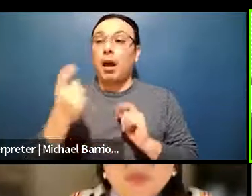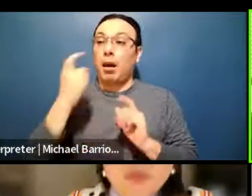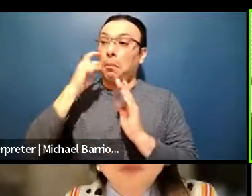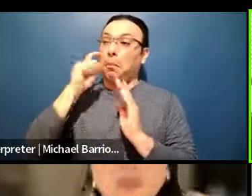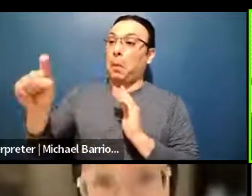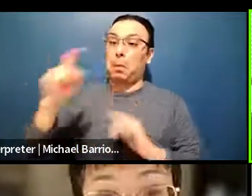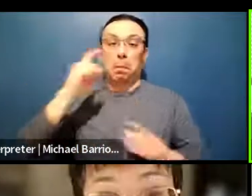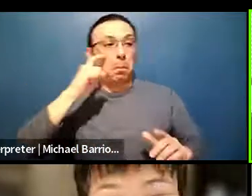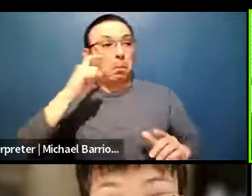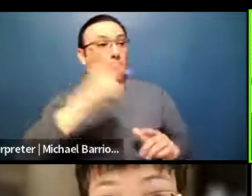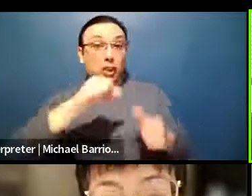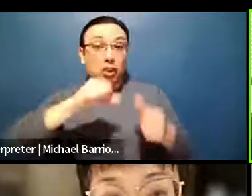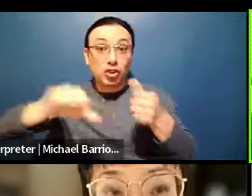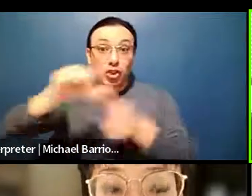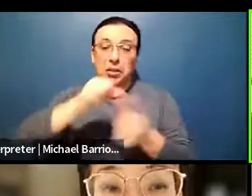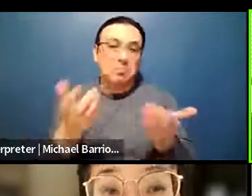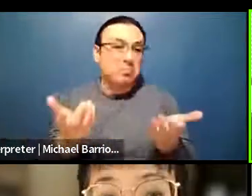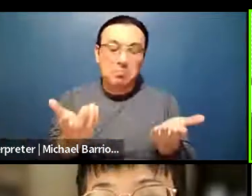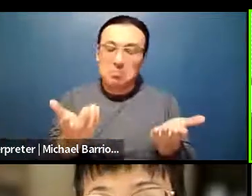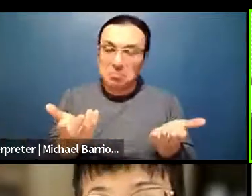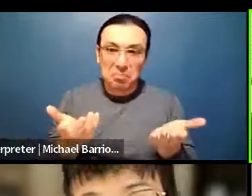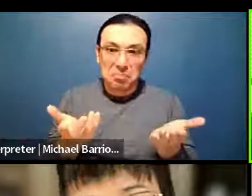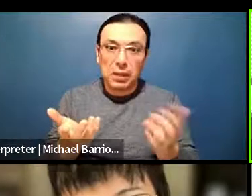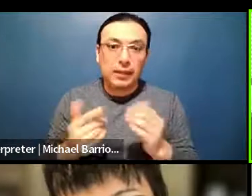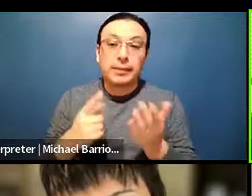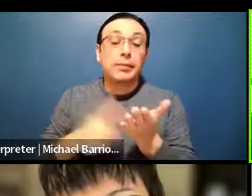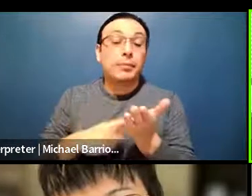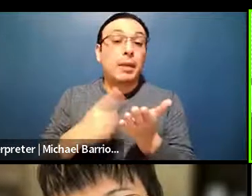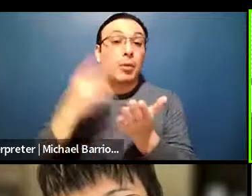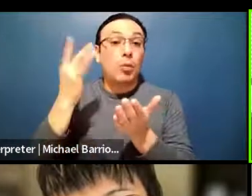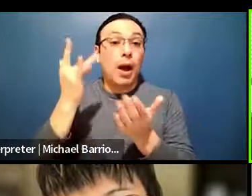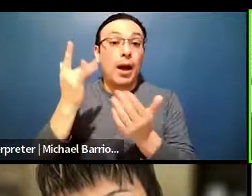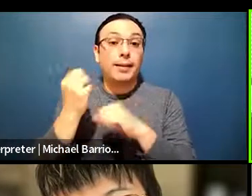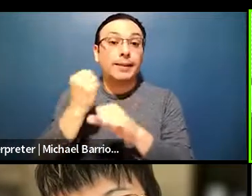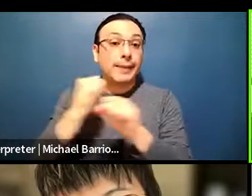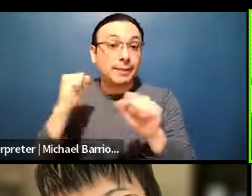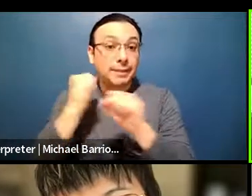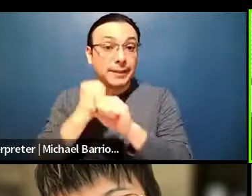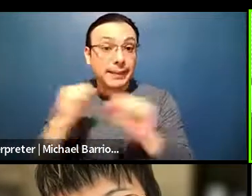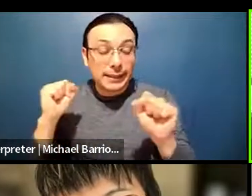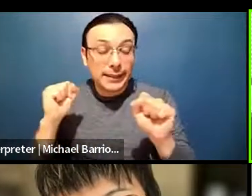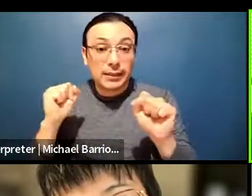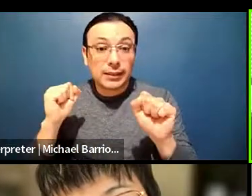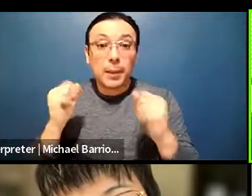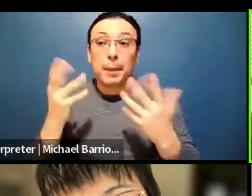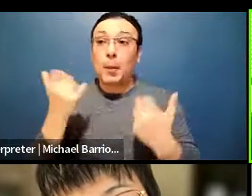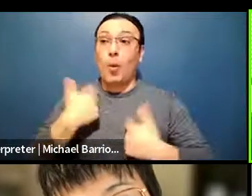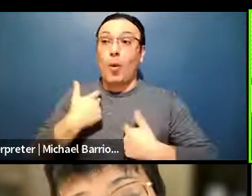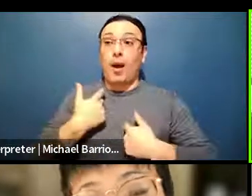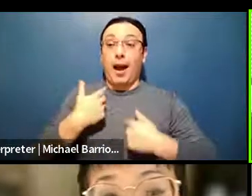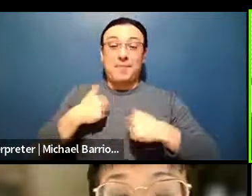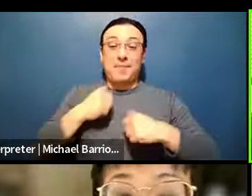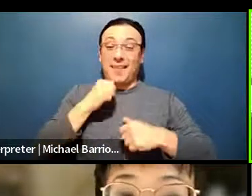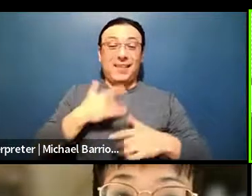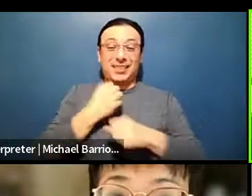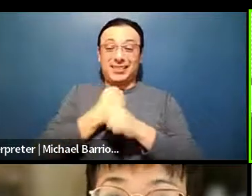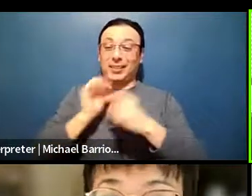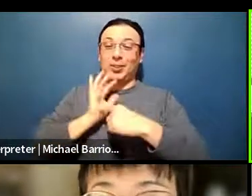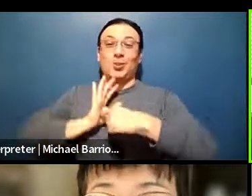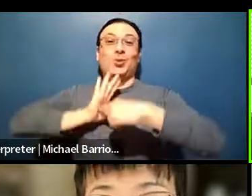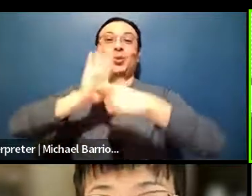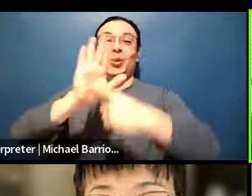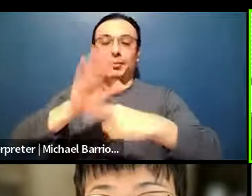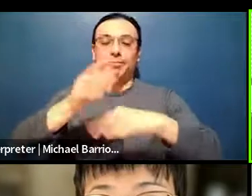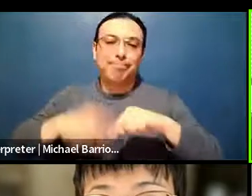that can be due to, safety that doesn't allow us to present in the ways that we might want to, or because of